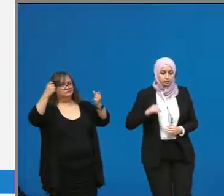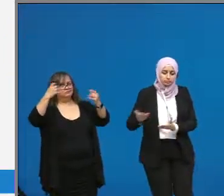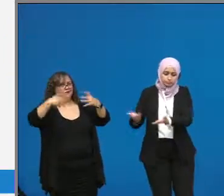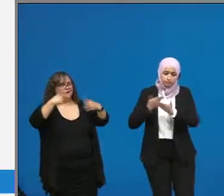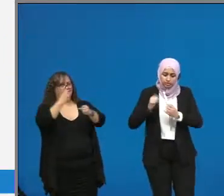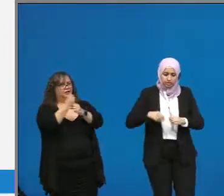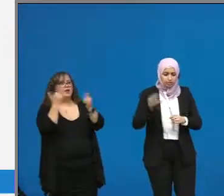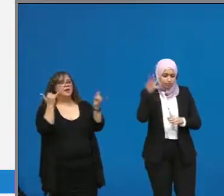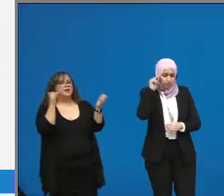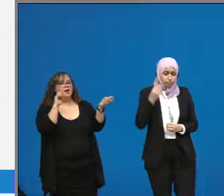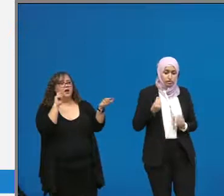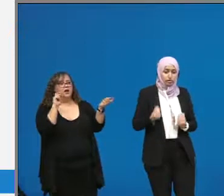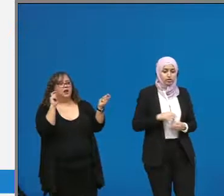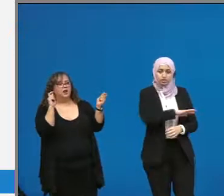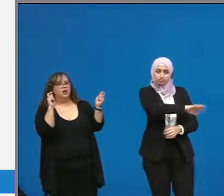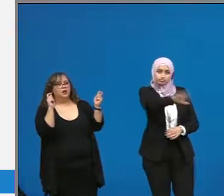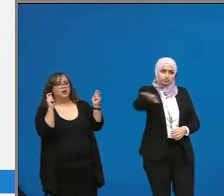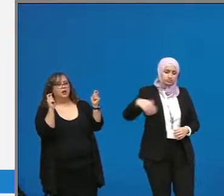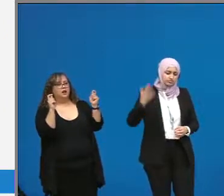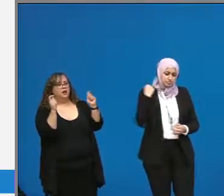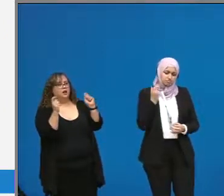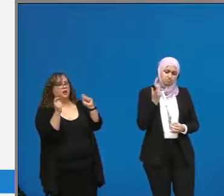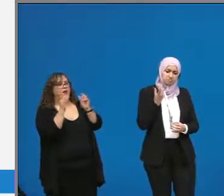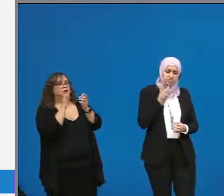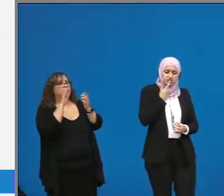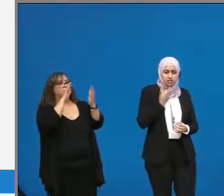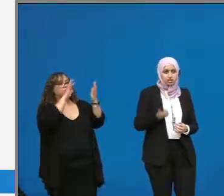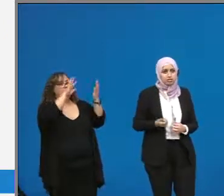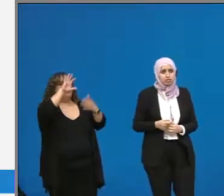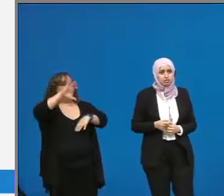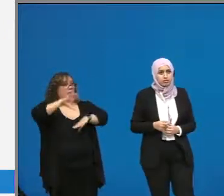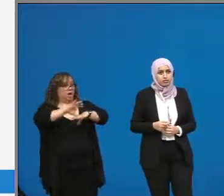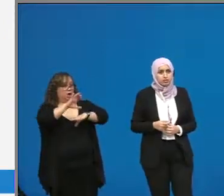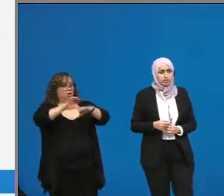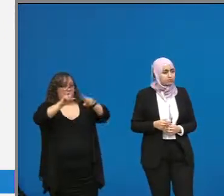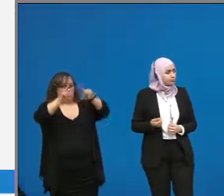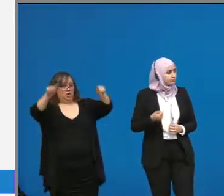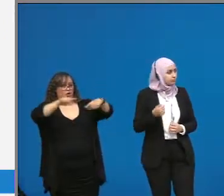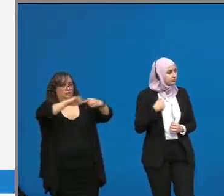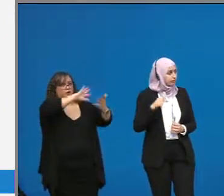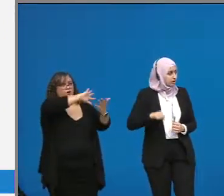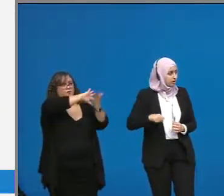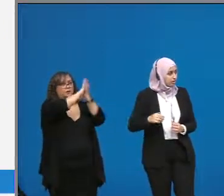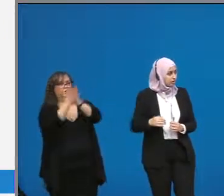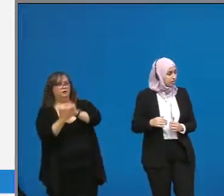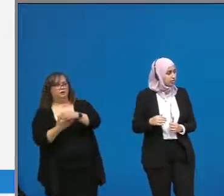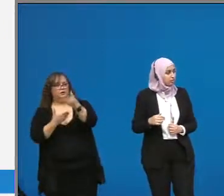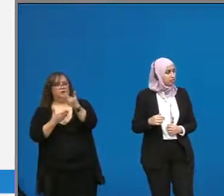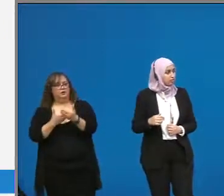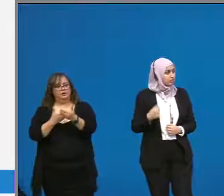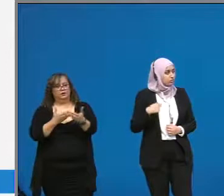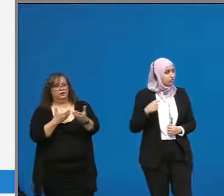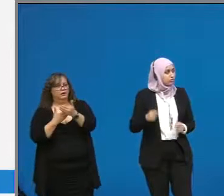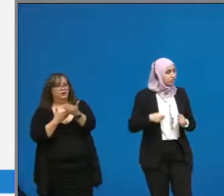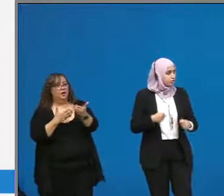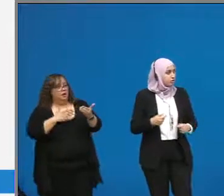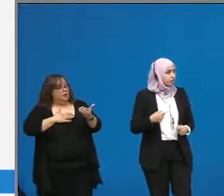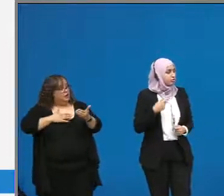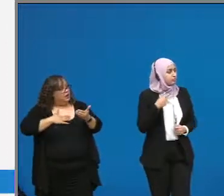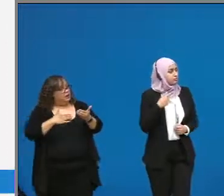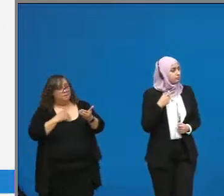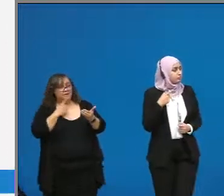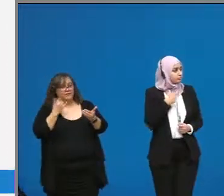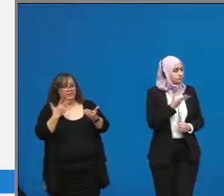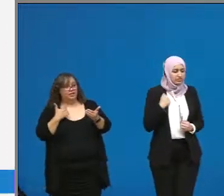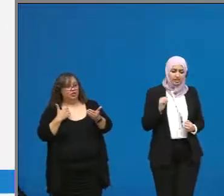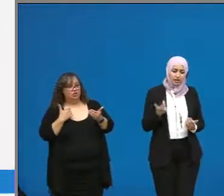morph directly into our handheld devices, starting to be made available. And that 15-year-old that I talked about earlier on